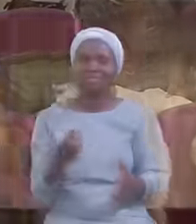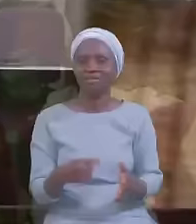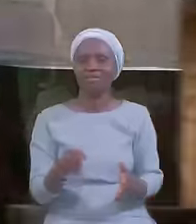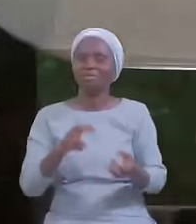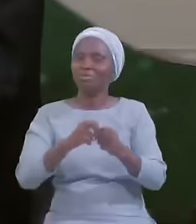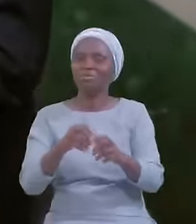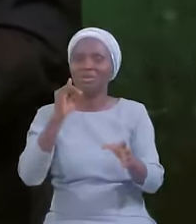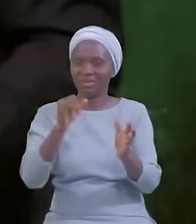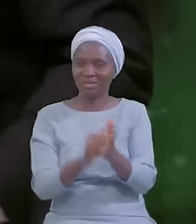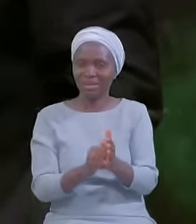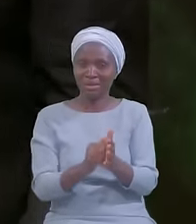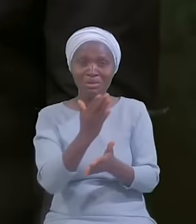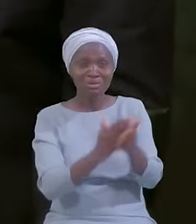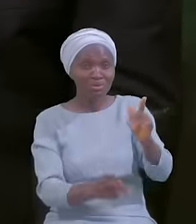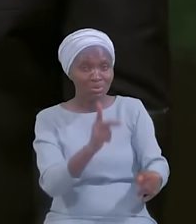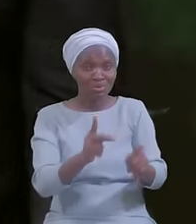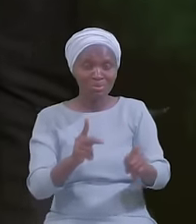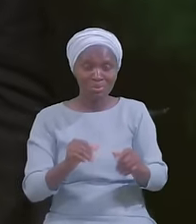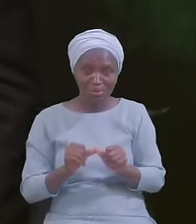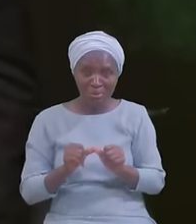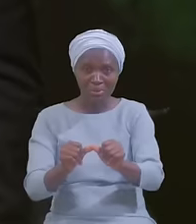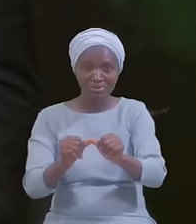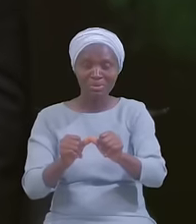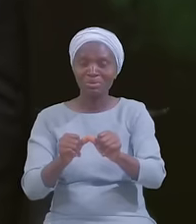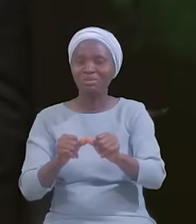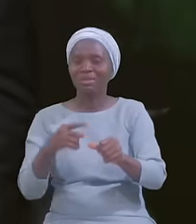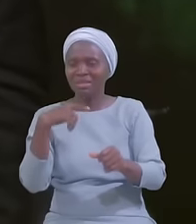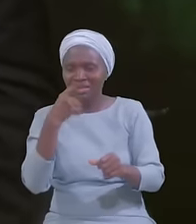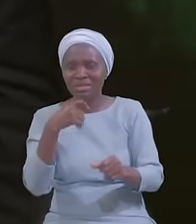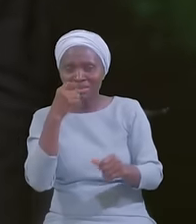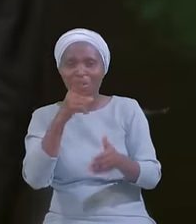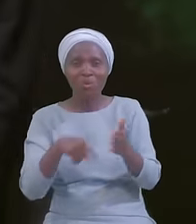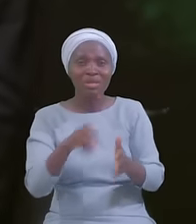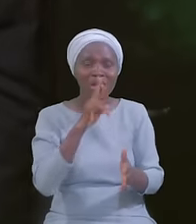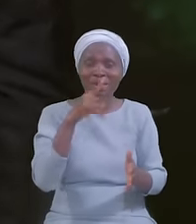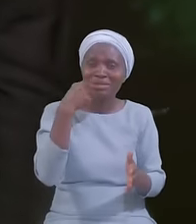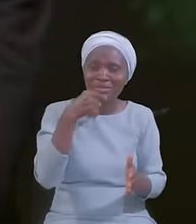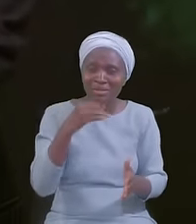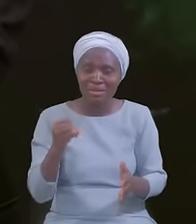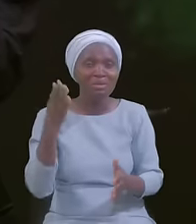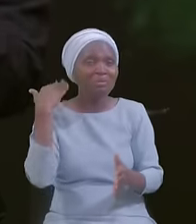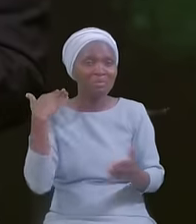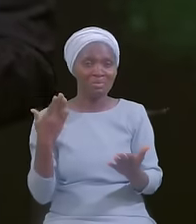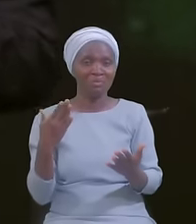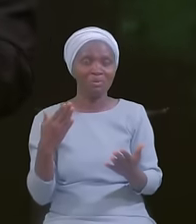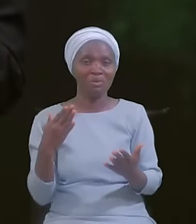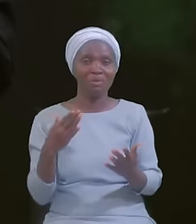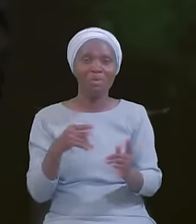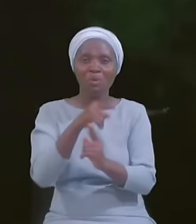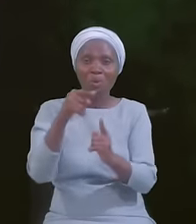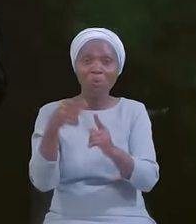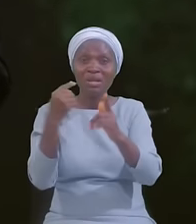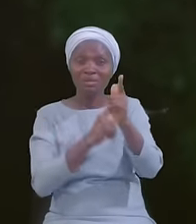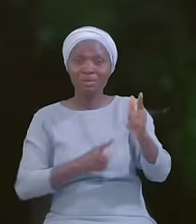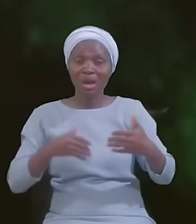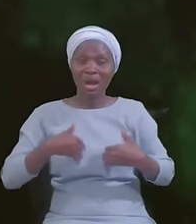the people still go on saying what they were saying when the Lord